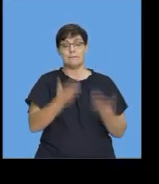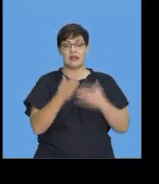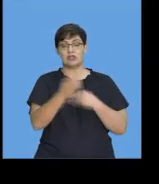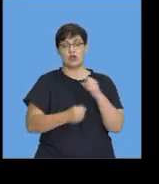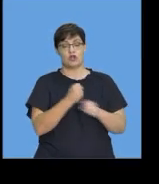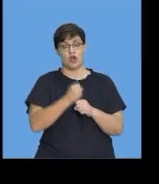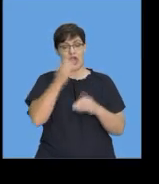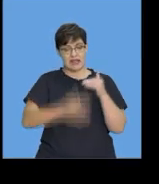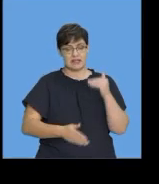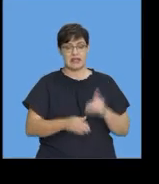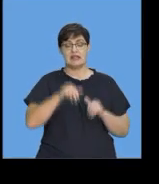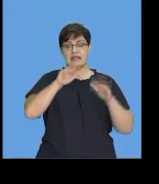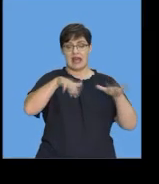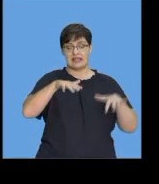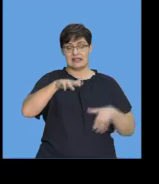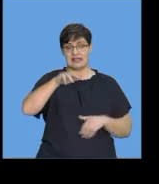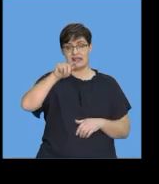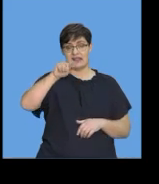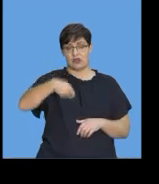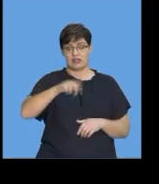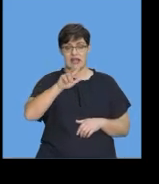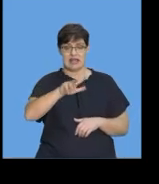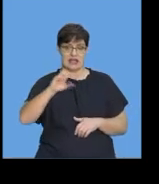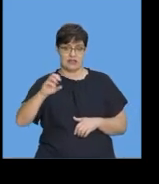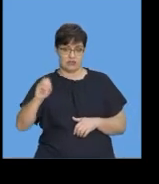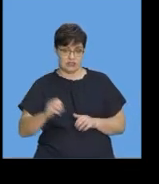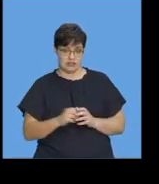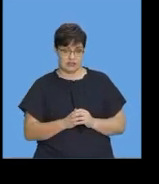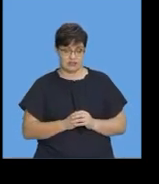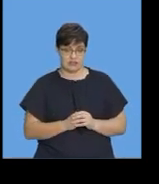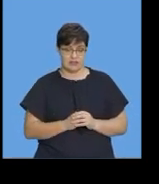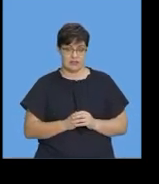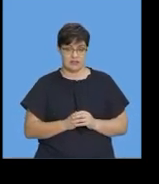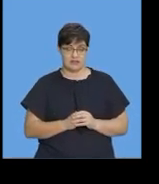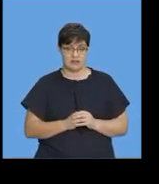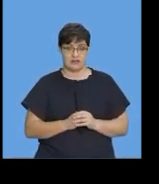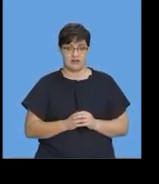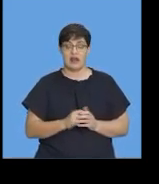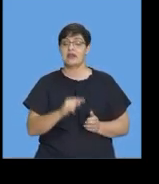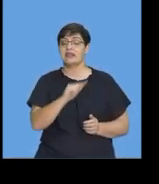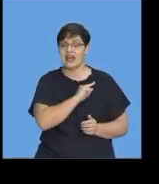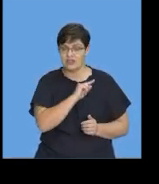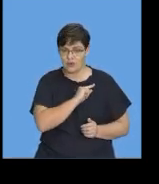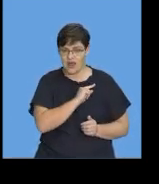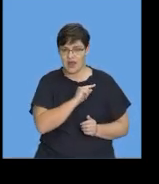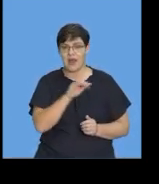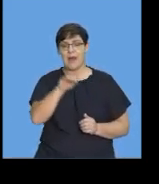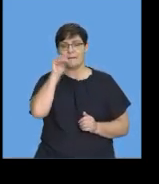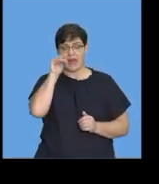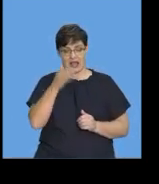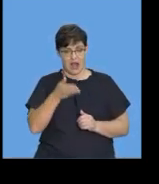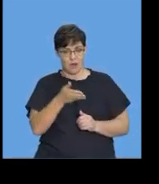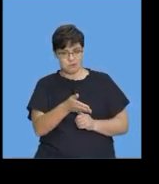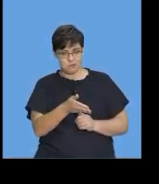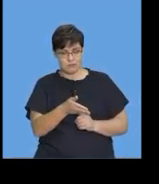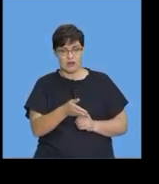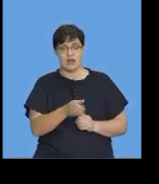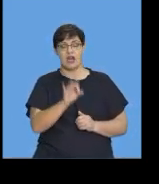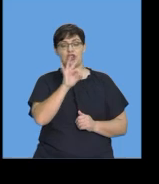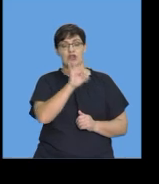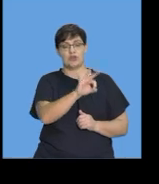year, which is 19,800, okay? And therefore, your bank figure amounts